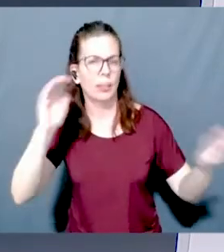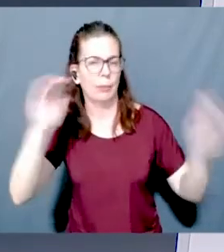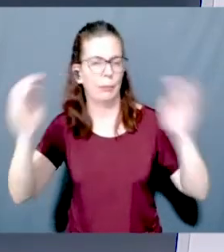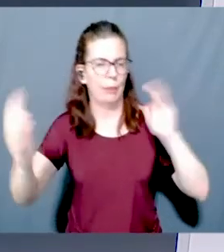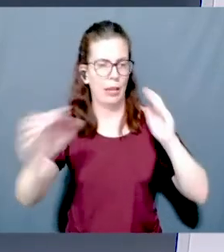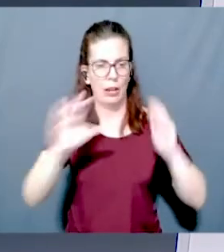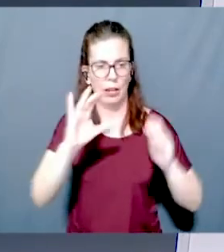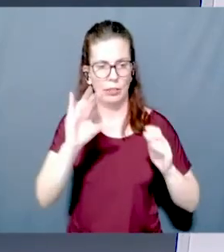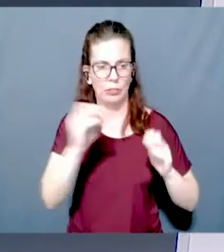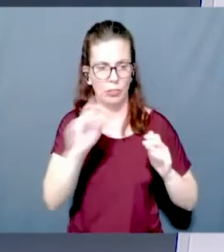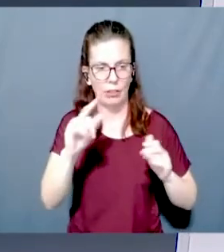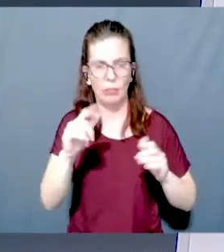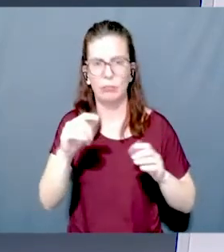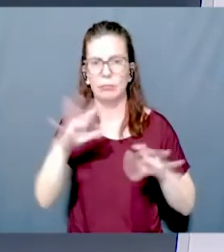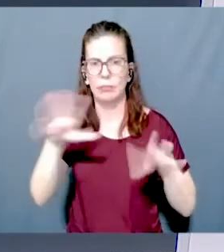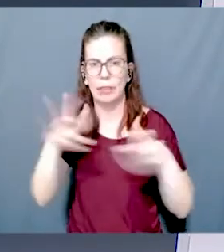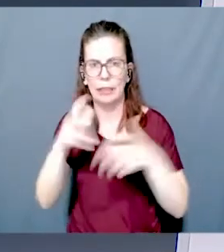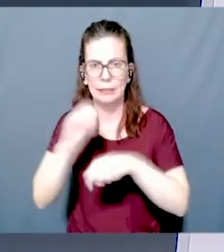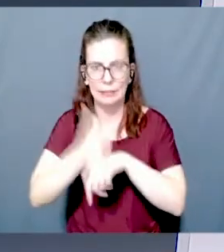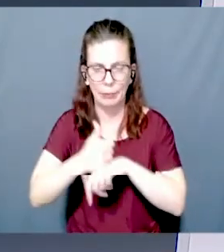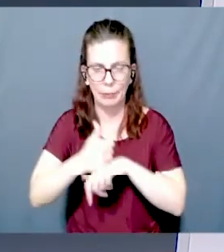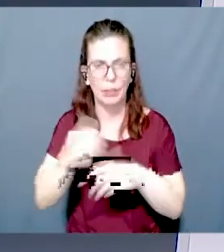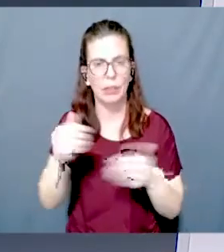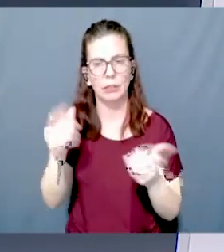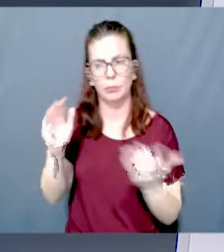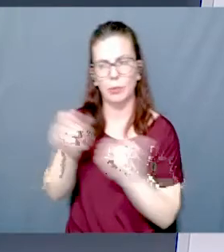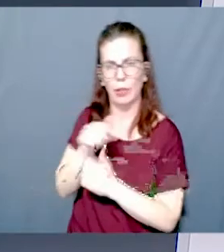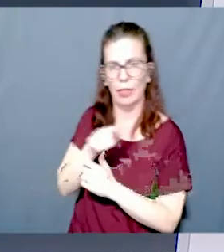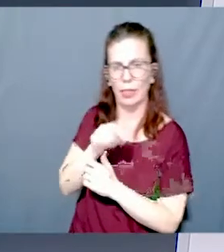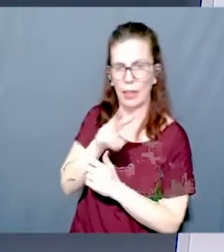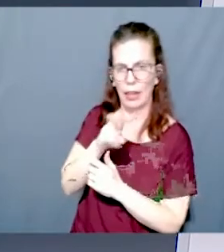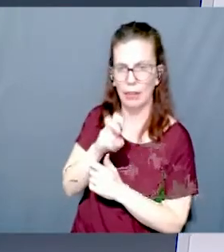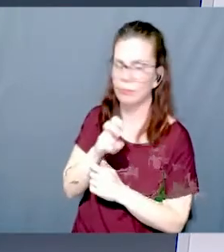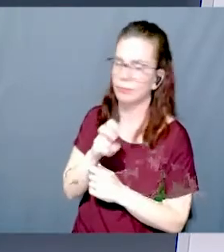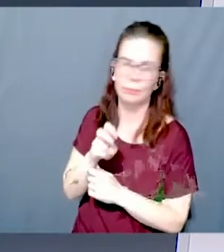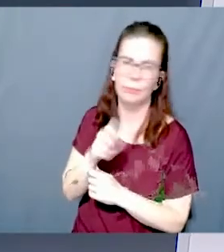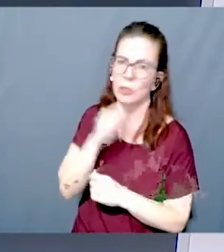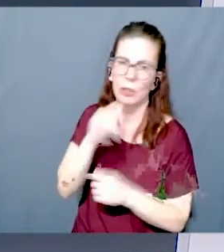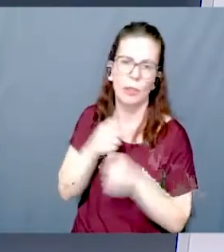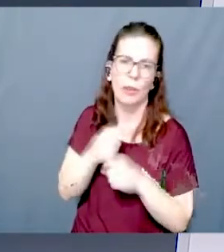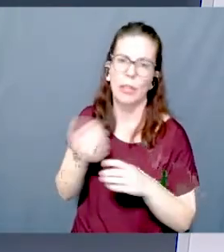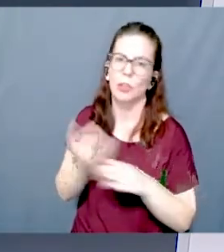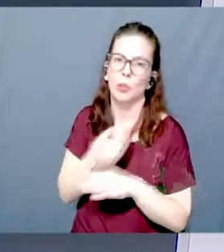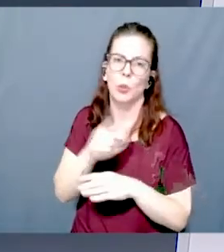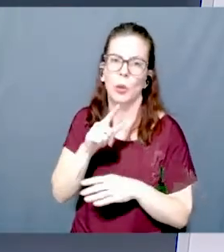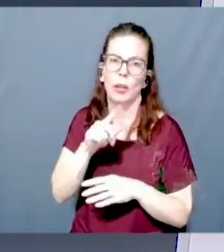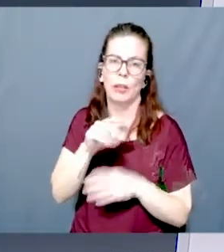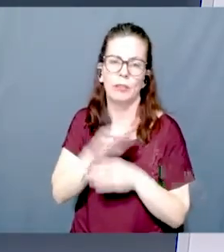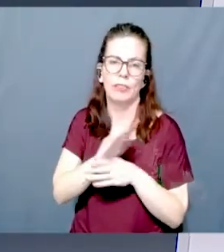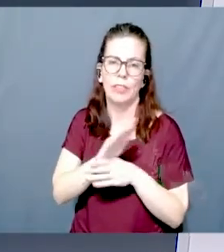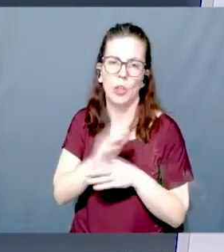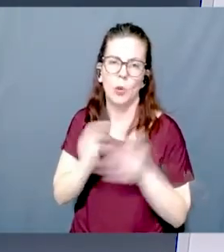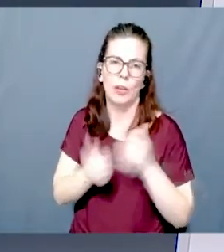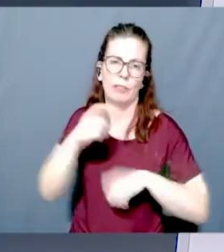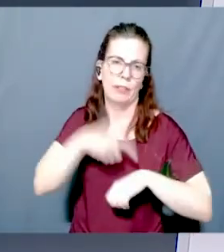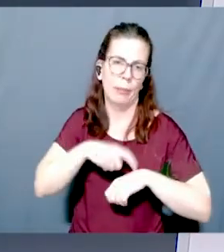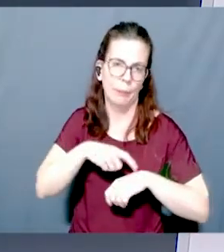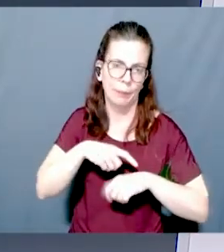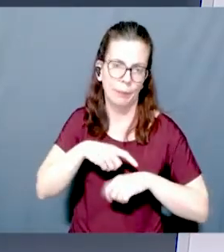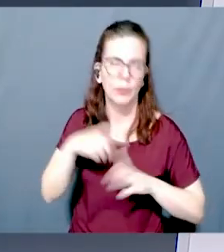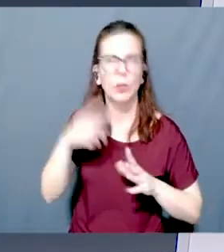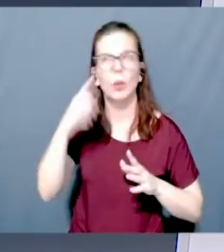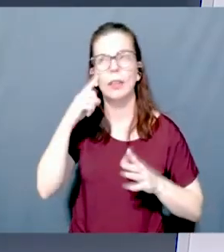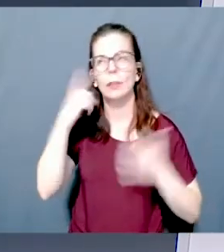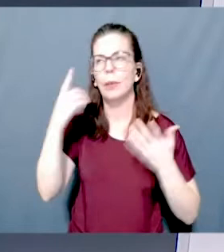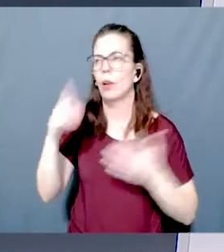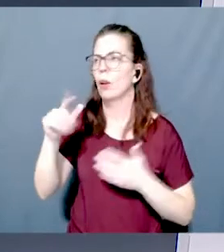to live video is that you're not creating new video assets every time, right? So if you think about live streaming,